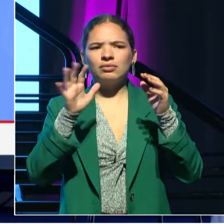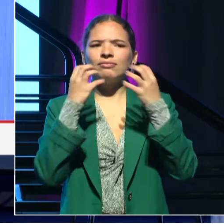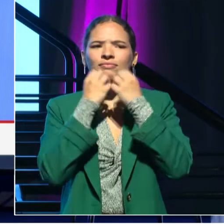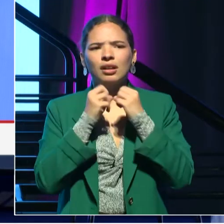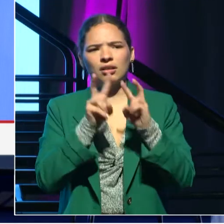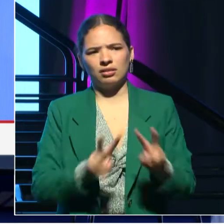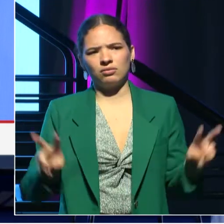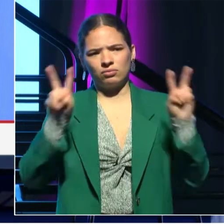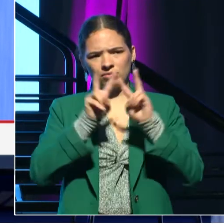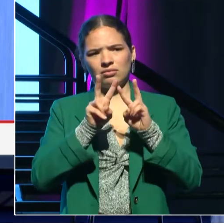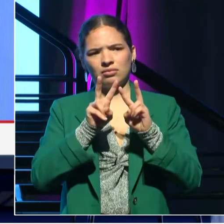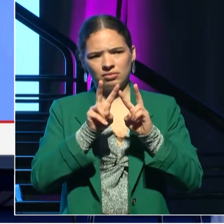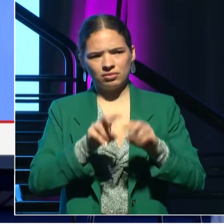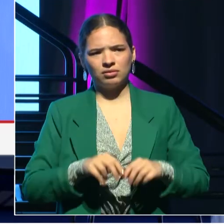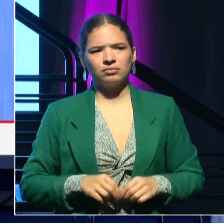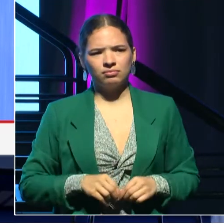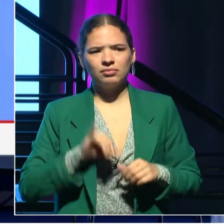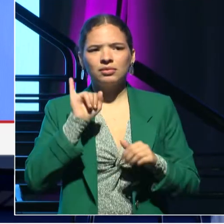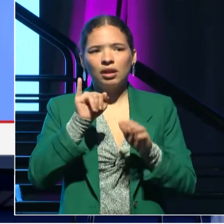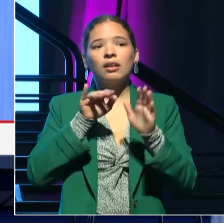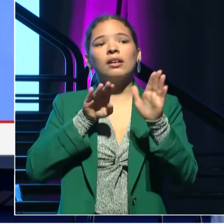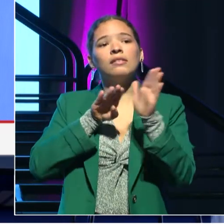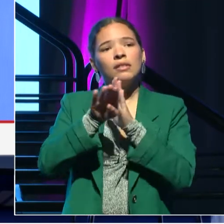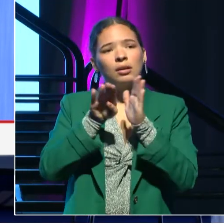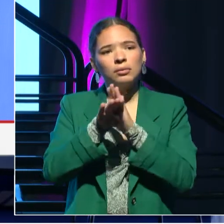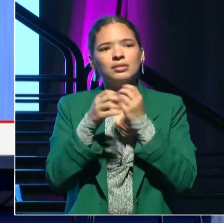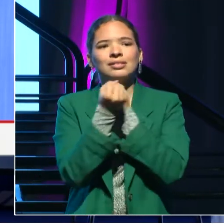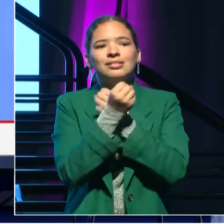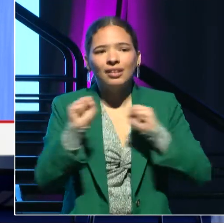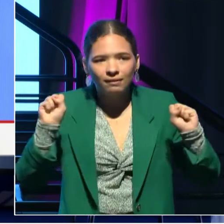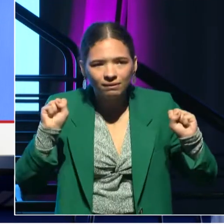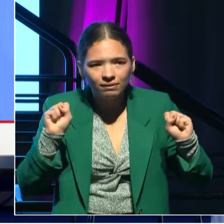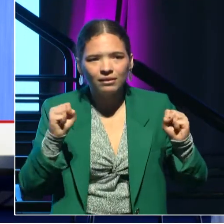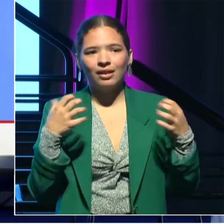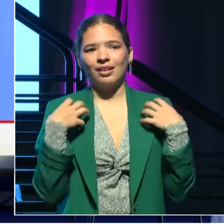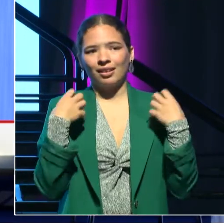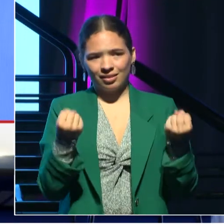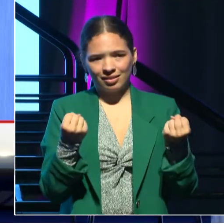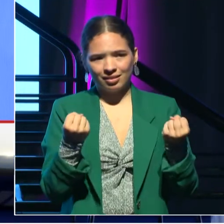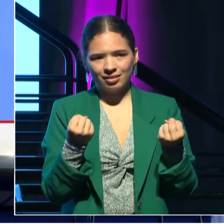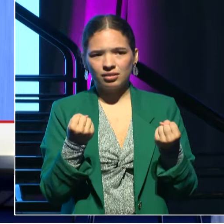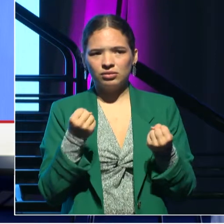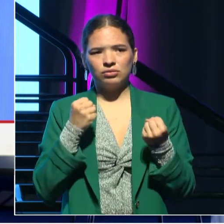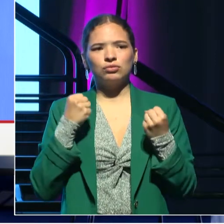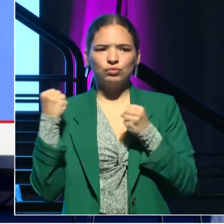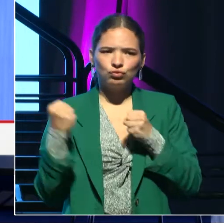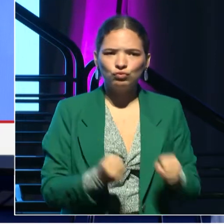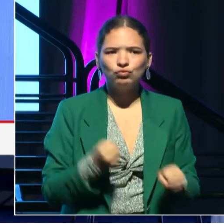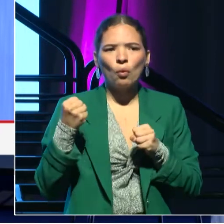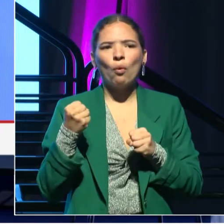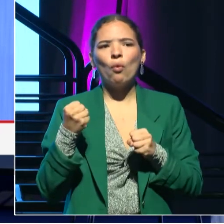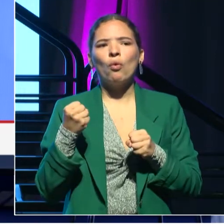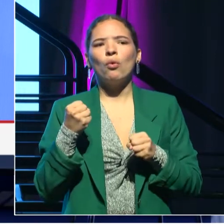building safer, stronger, healthier neighborhoods across the district's 8